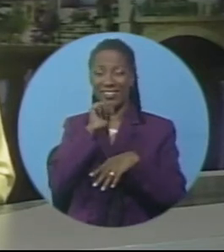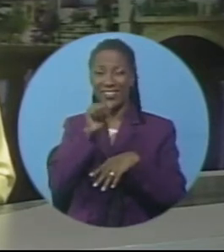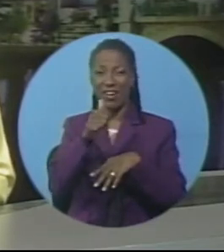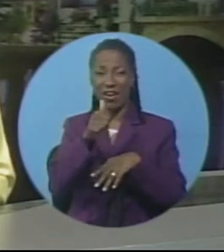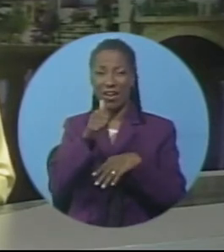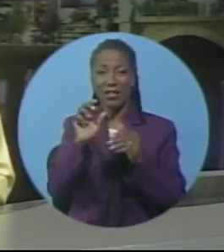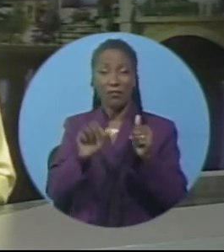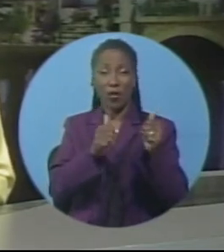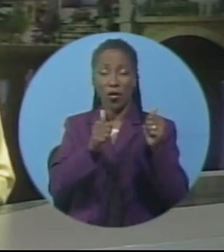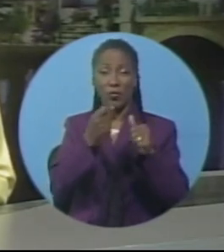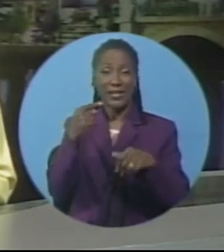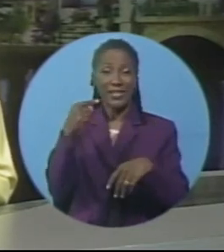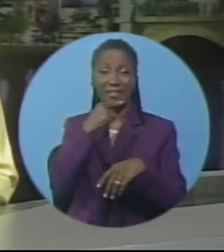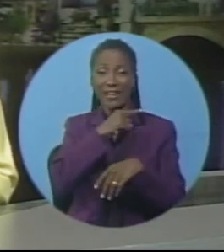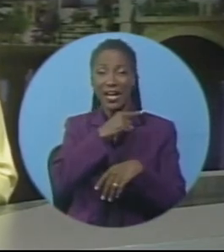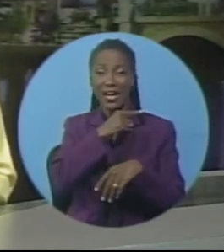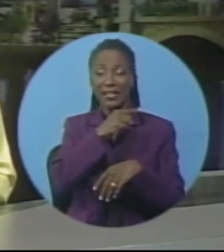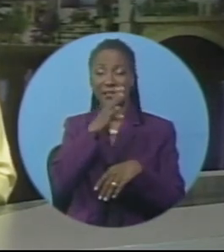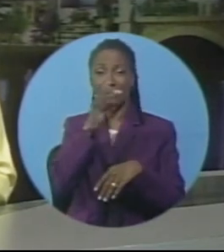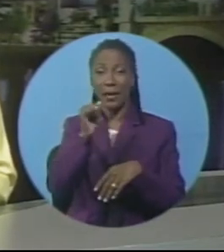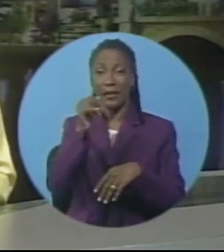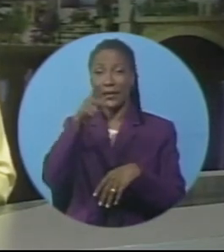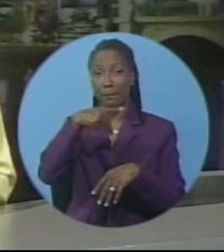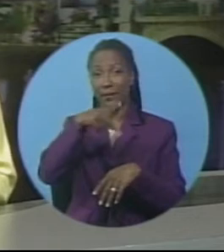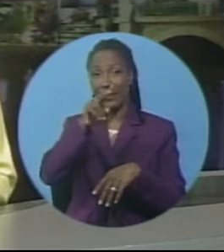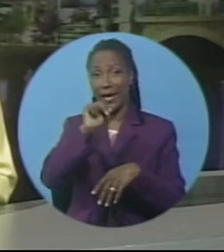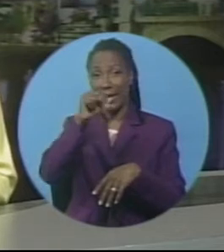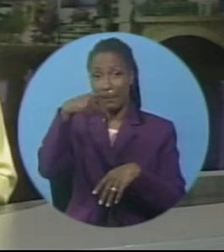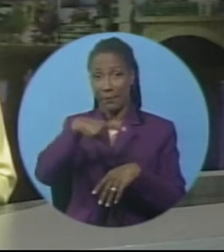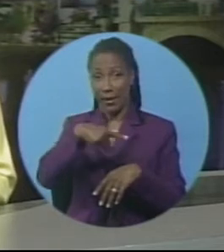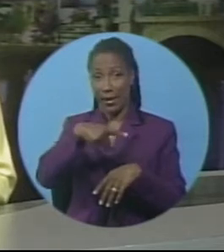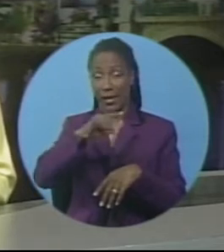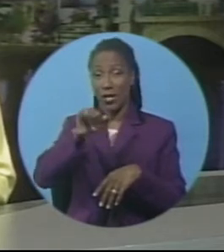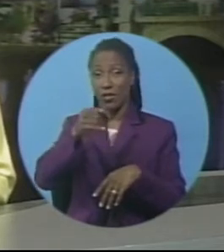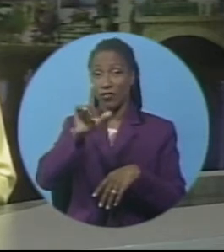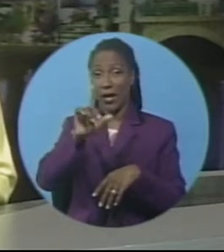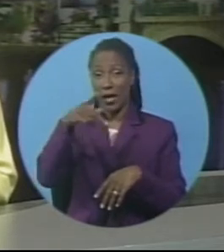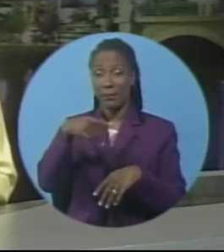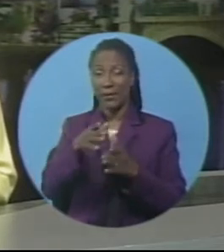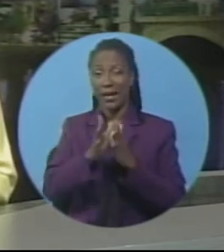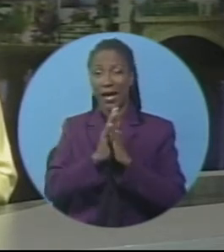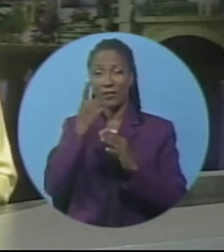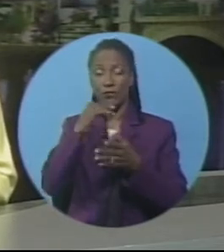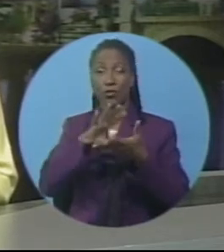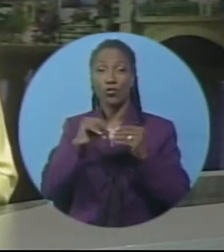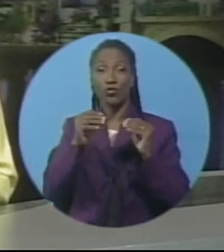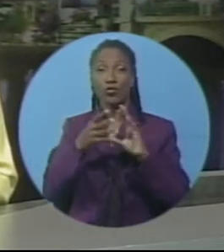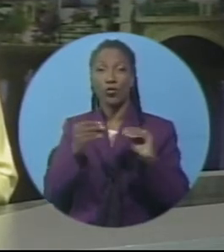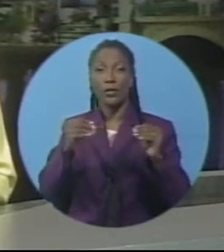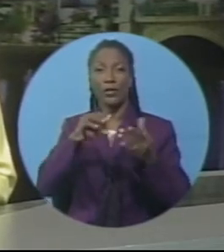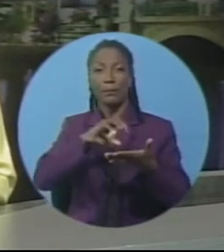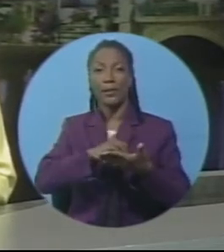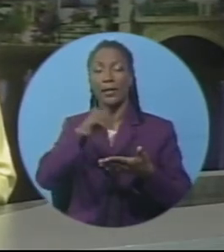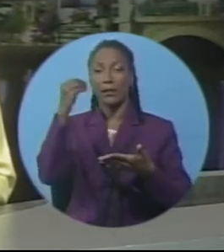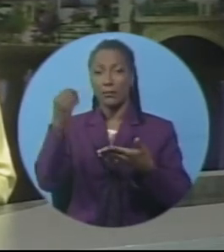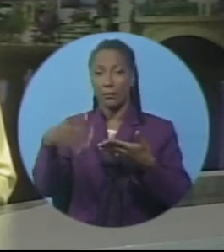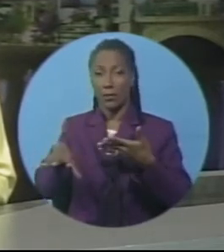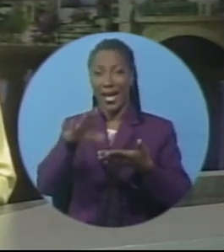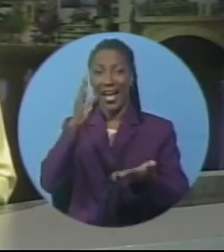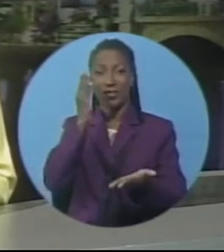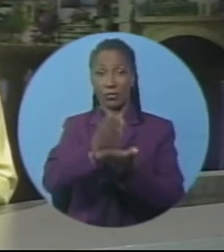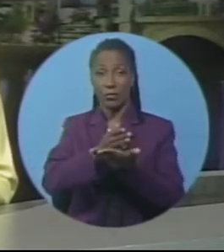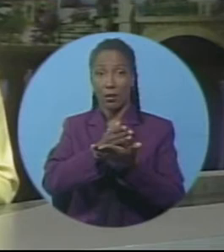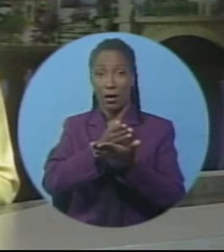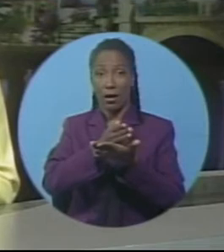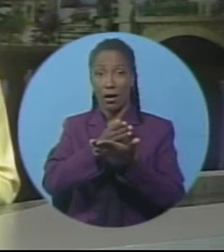the People's National Party. The JLP is asking for the story to be withdrawn, noting that it takes the reputation of its leader and